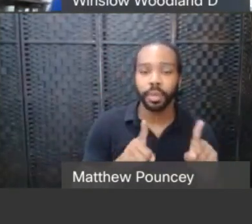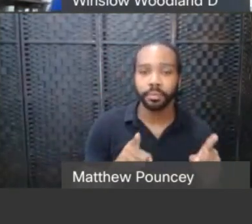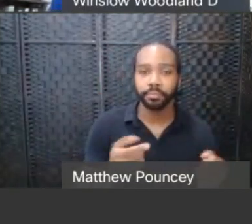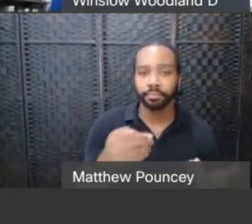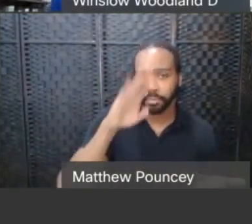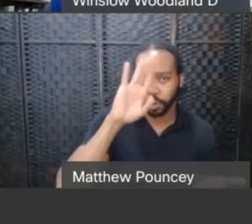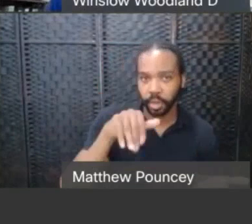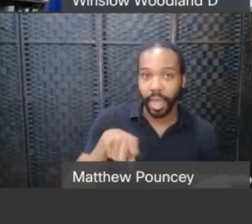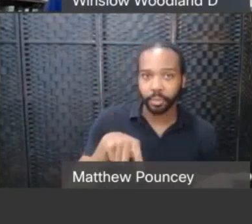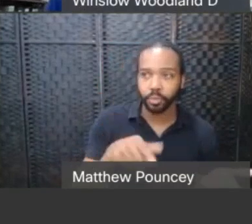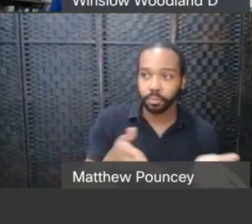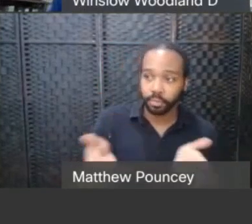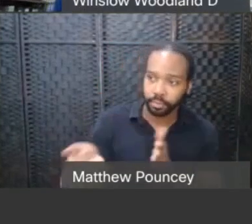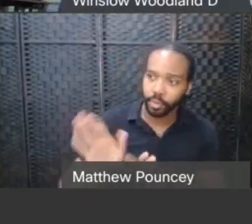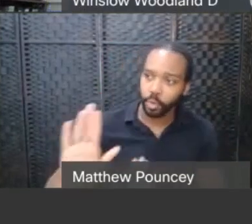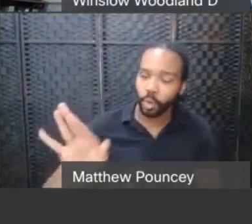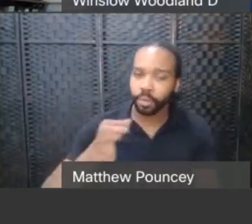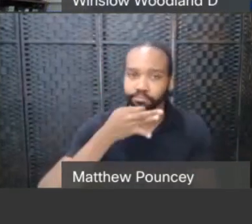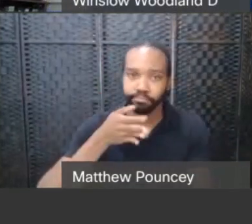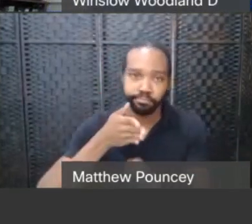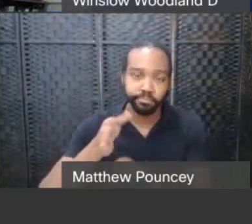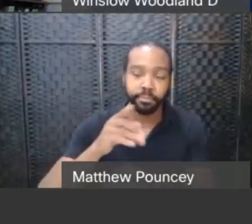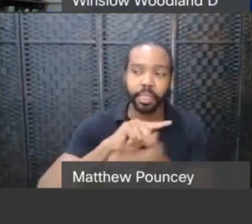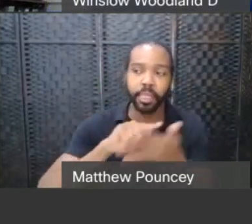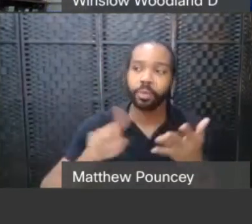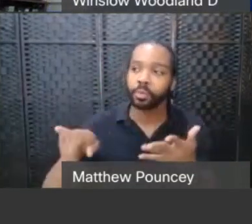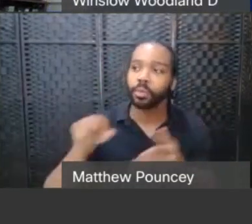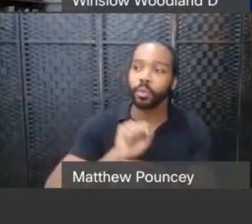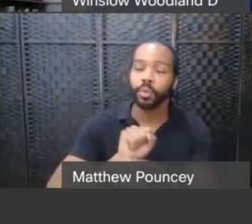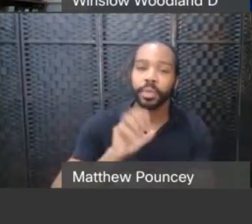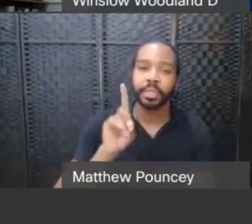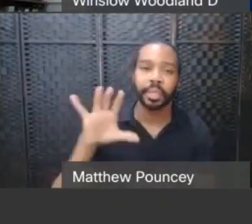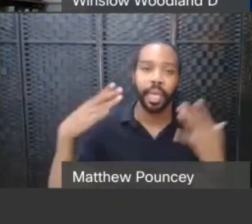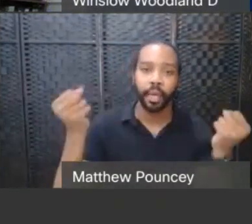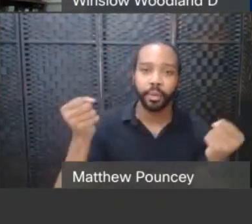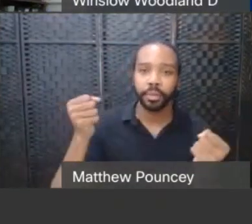we have to defer to your expertise and those at DC Health when it comes to